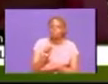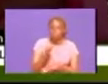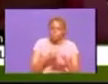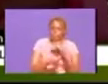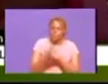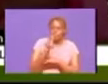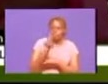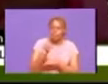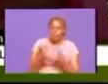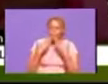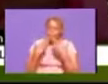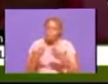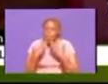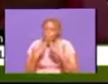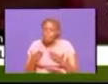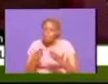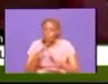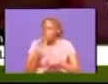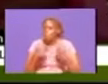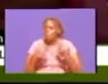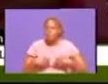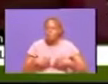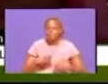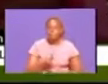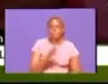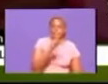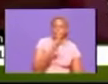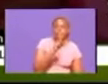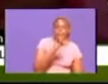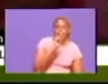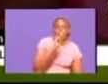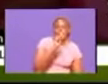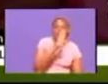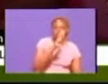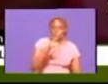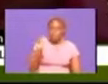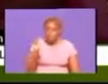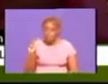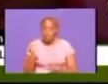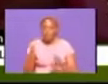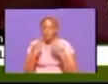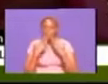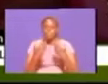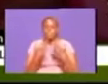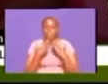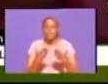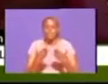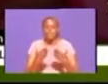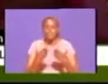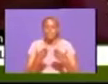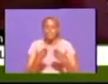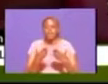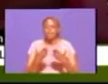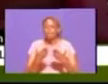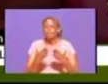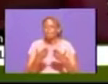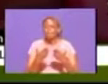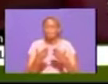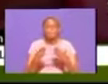I thank all the people of Kiambaa. I take this opportunity to also thank, you know, this hustler